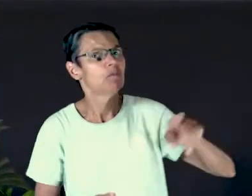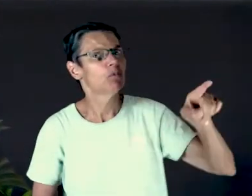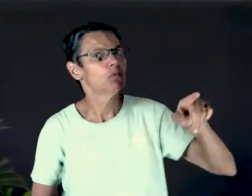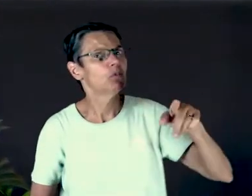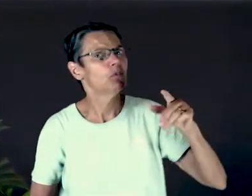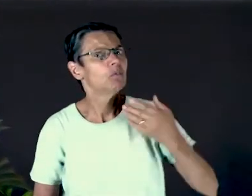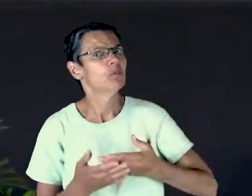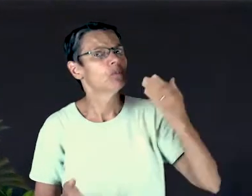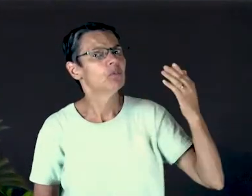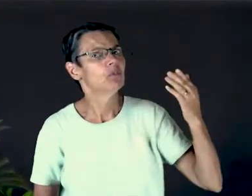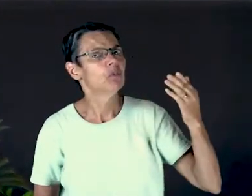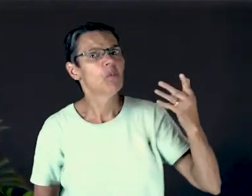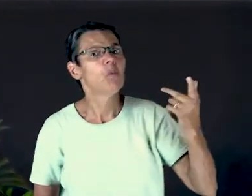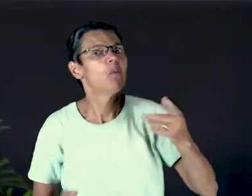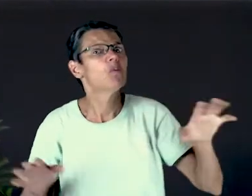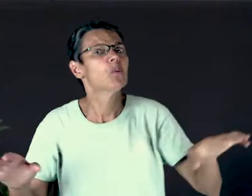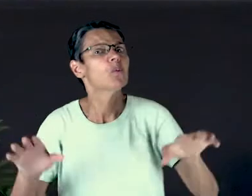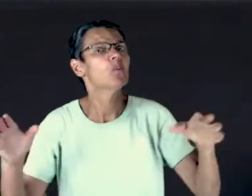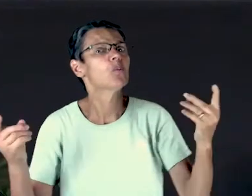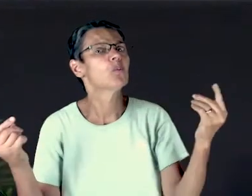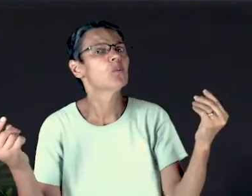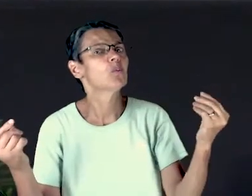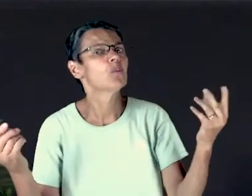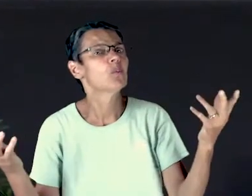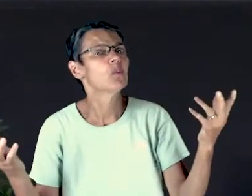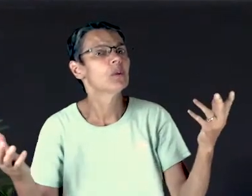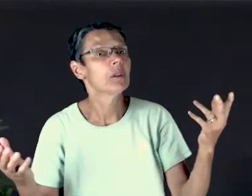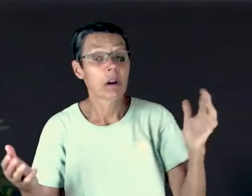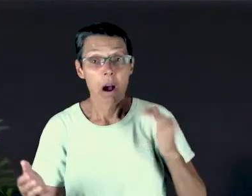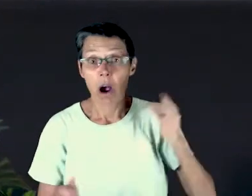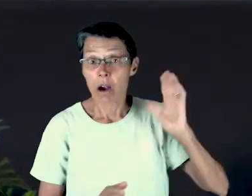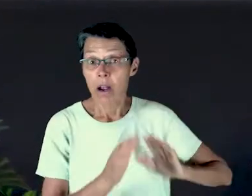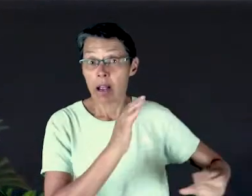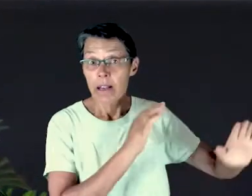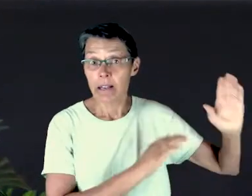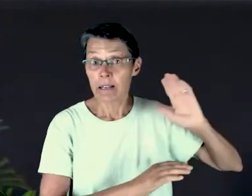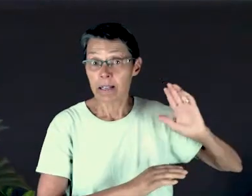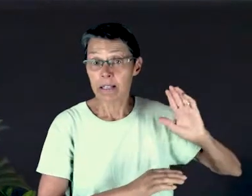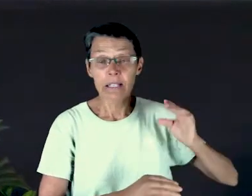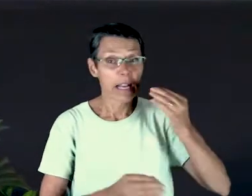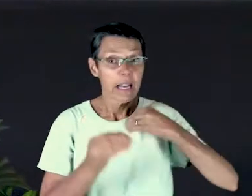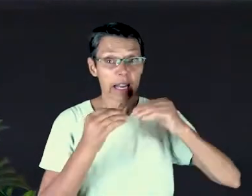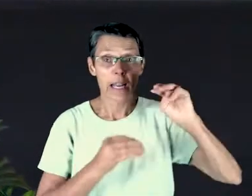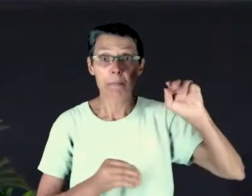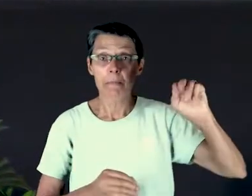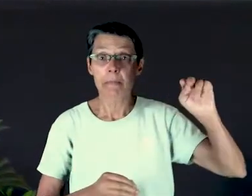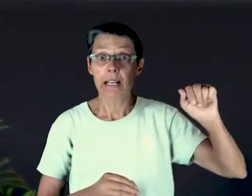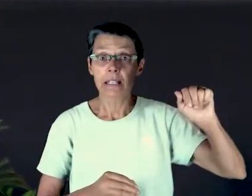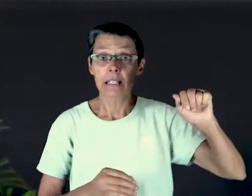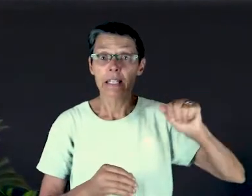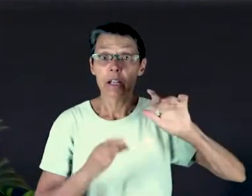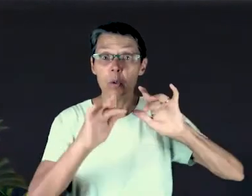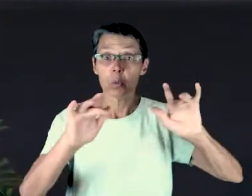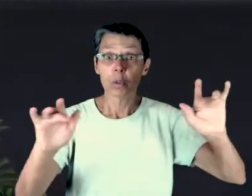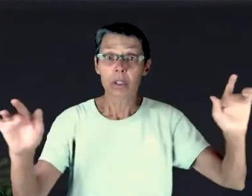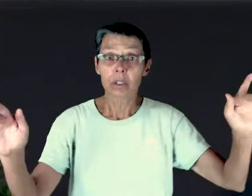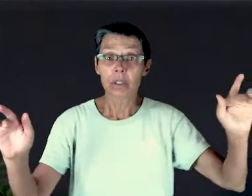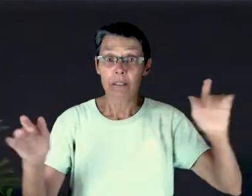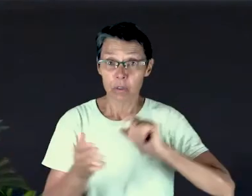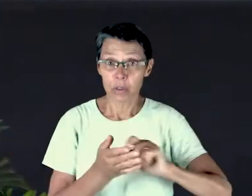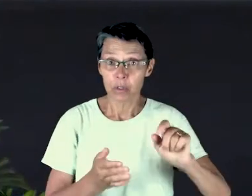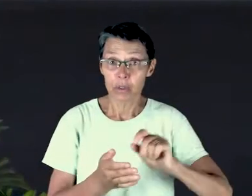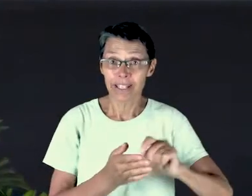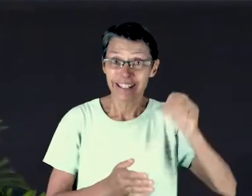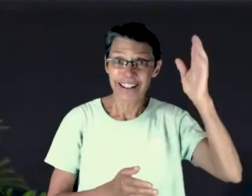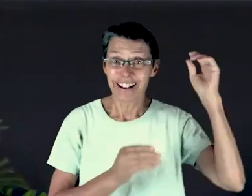and believe in you? What work are you performing? Our ancestors ate the manna in the wilderness, as it is written. He